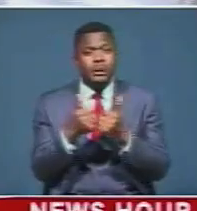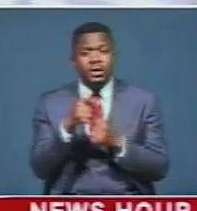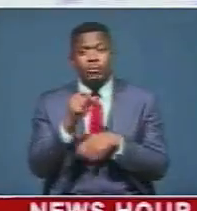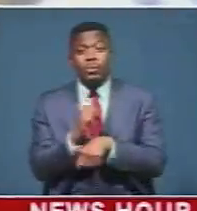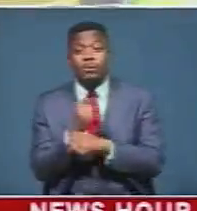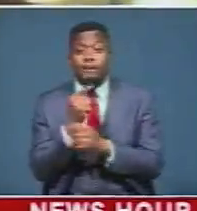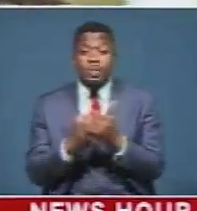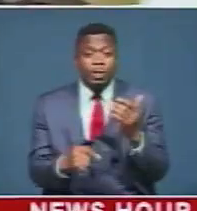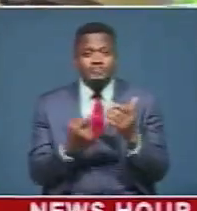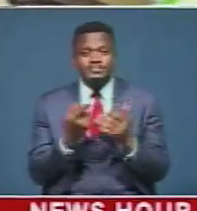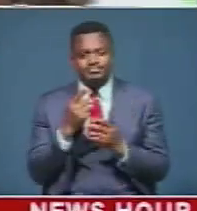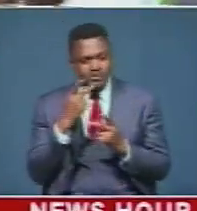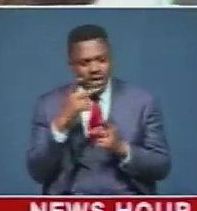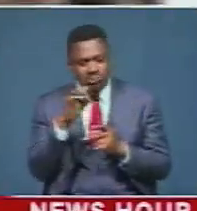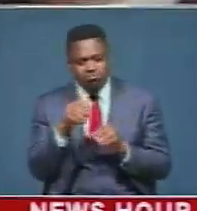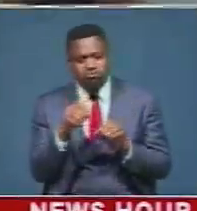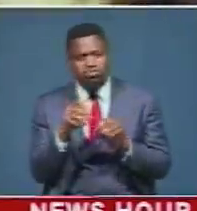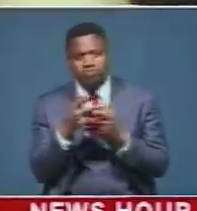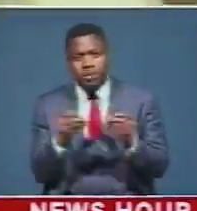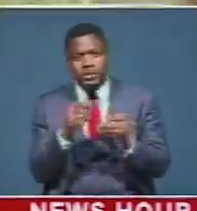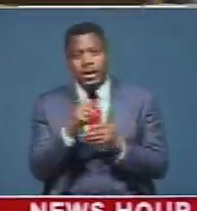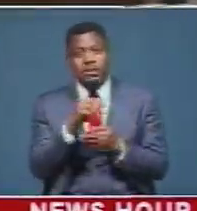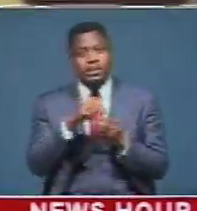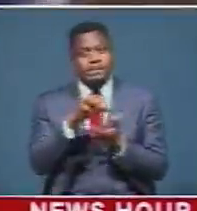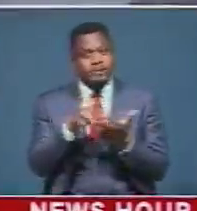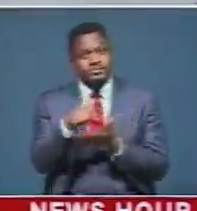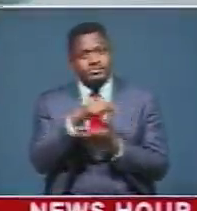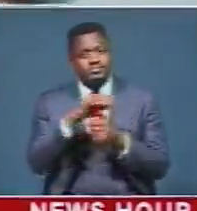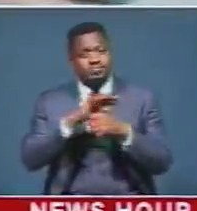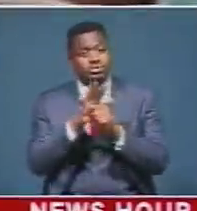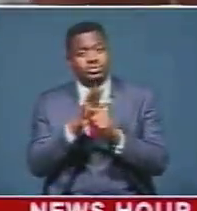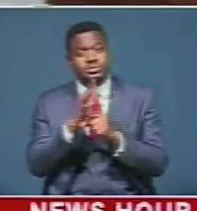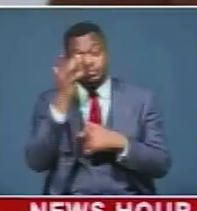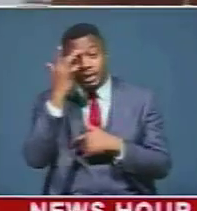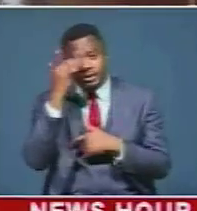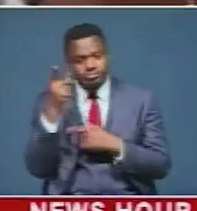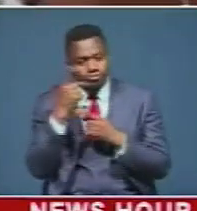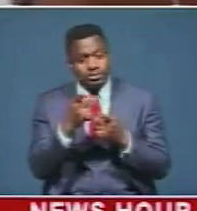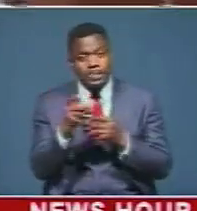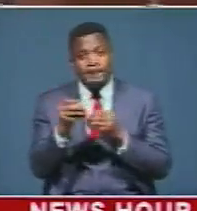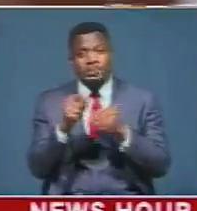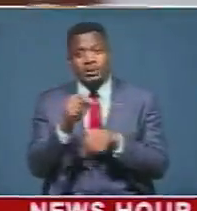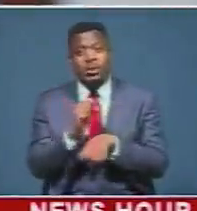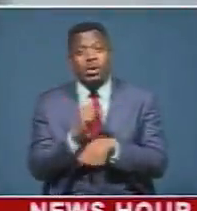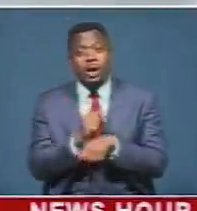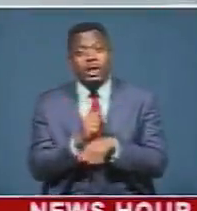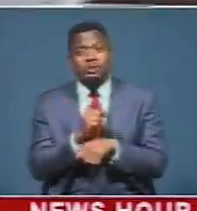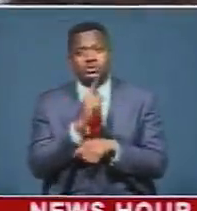company and prefer solutions despite being in the midst of the coronavirus pandemic. For management of the